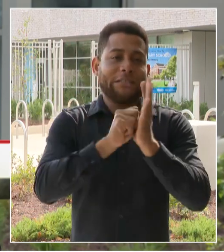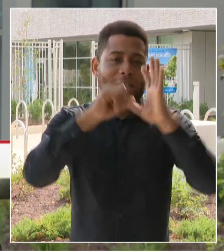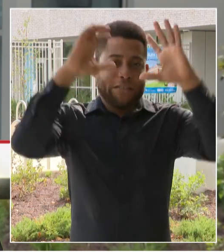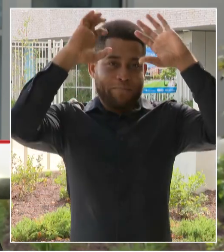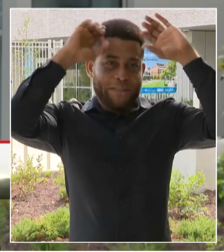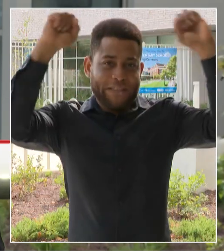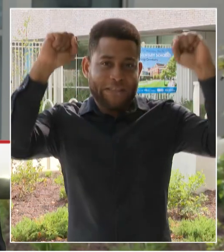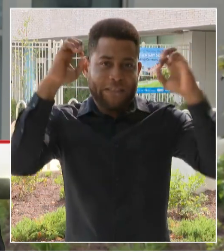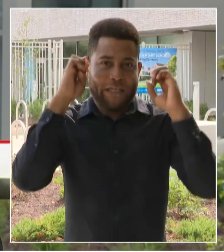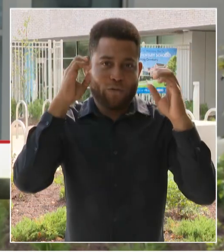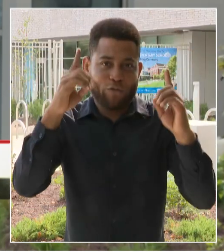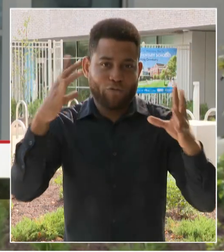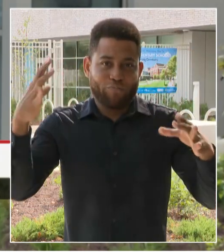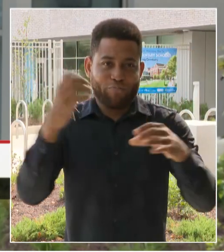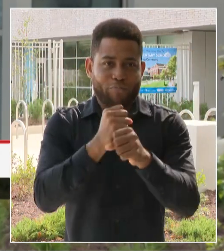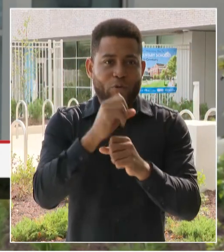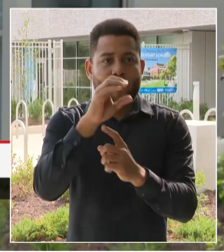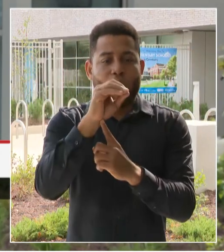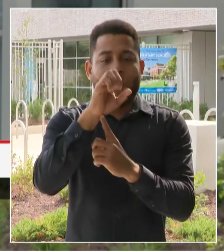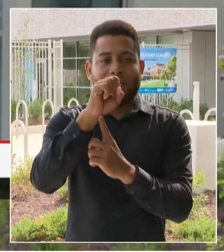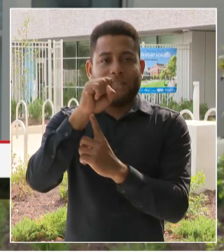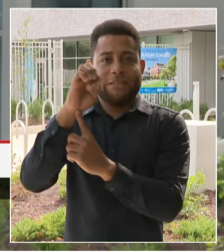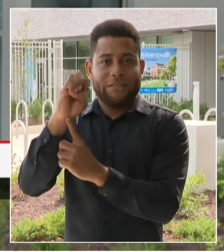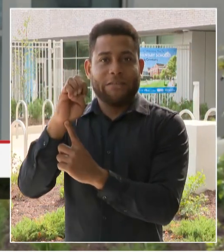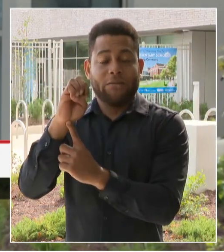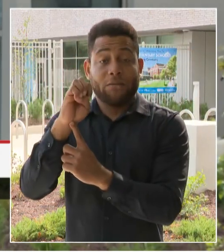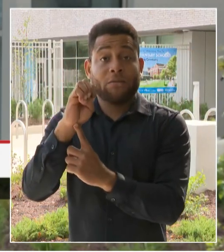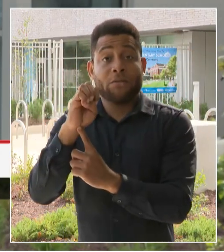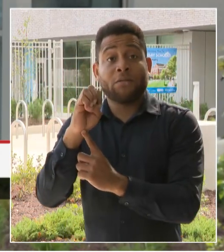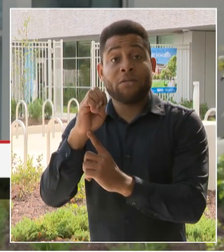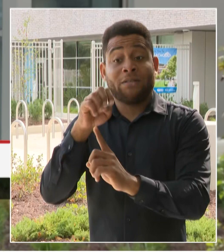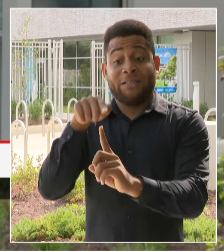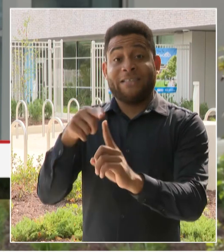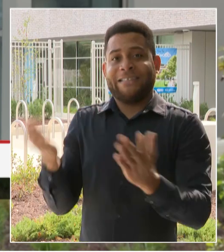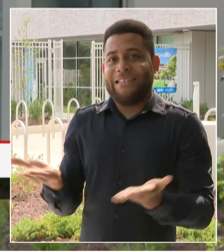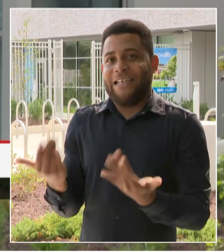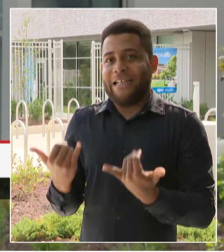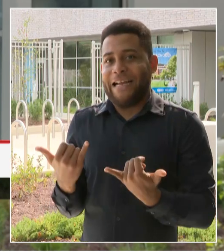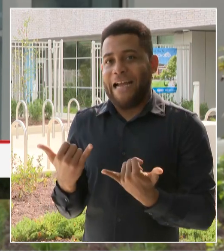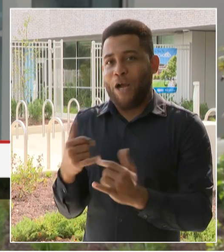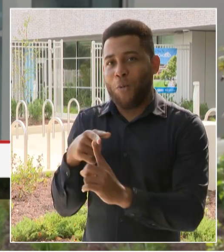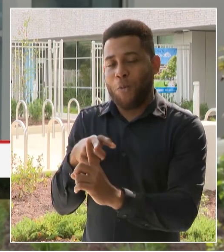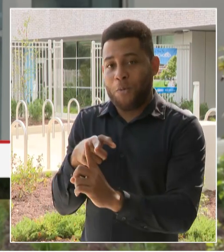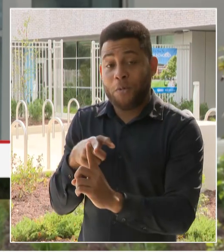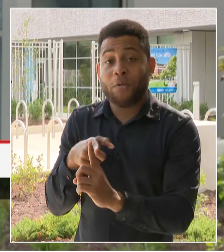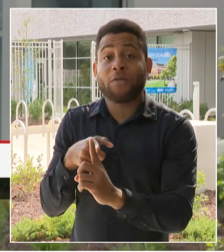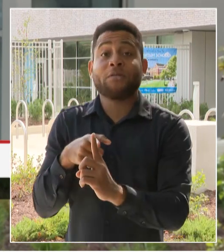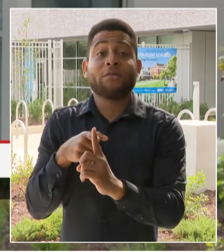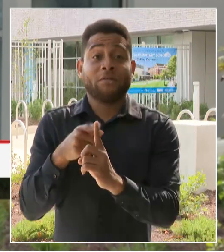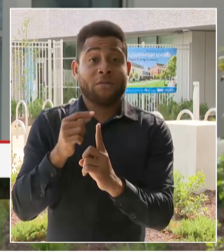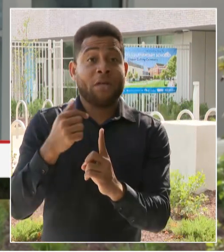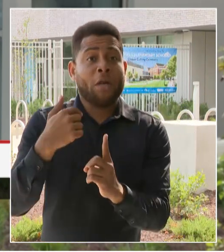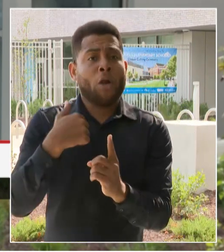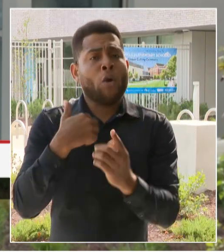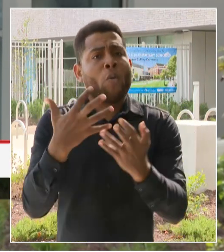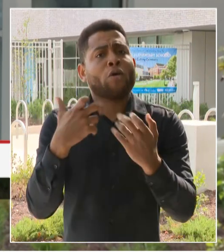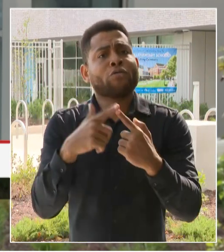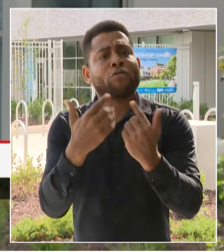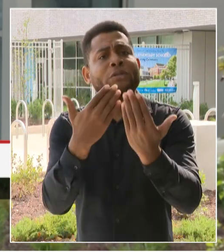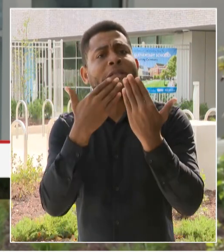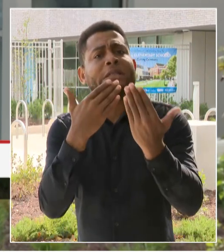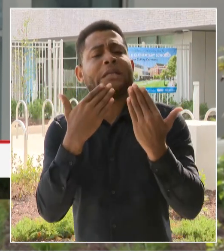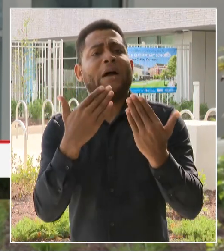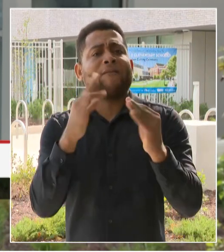DCPS for an incredibly strong first week of school. And most of all, I want to thank our families and